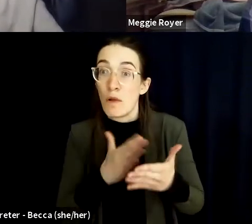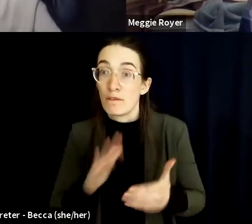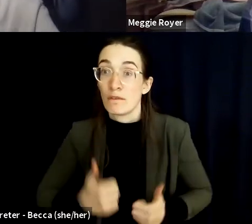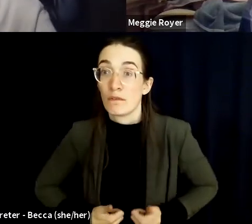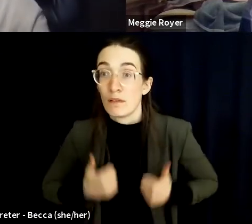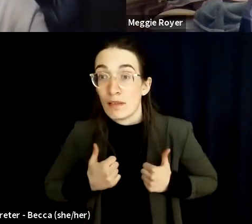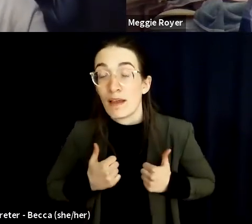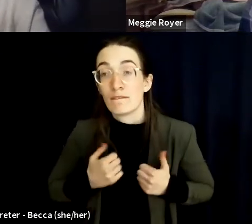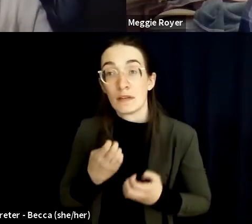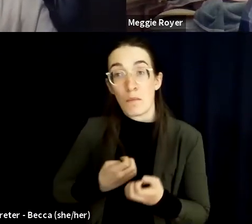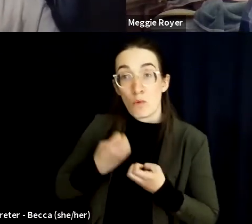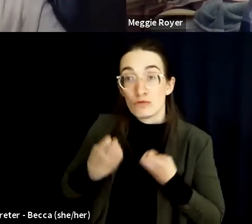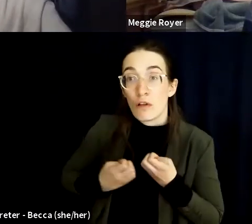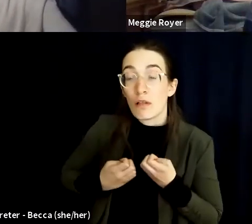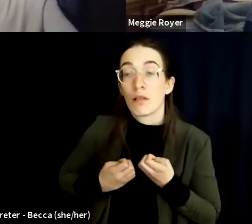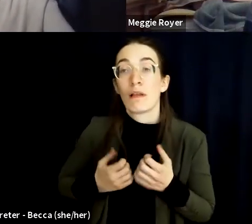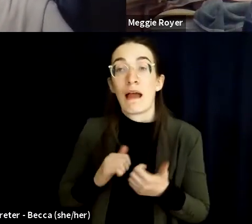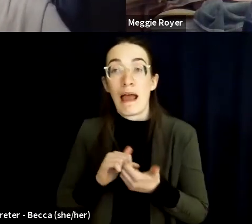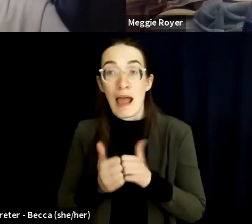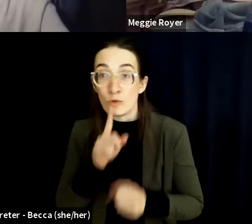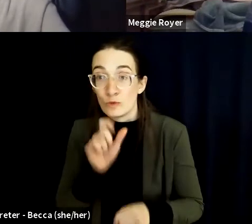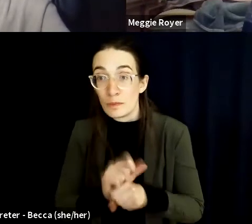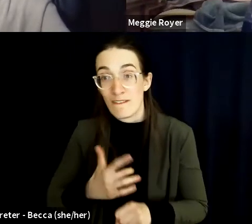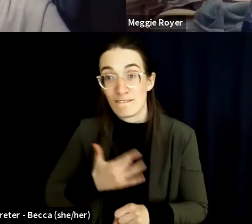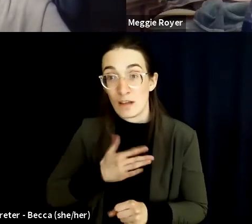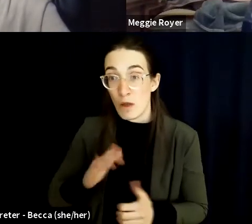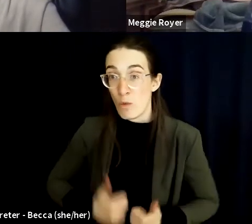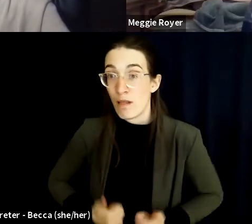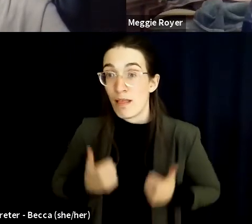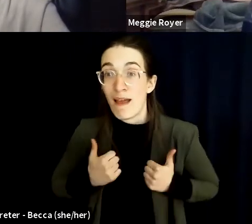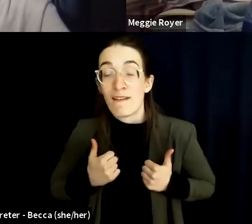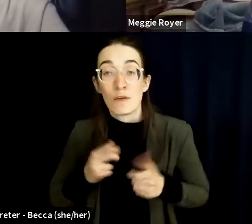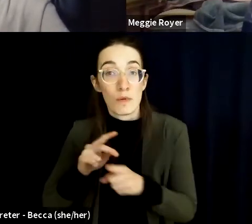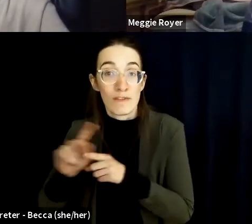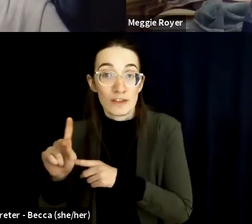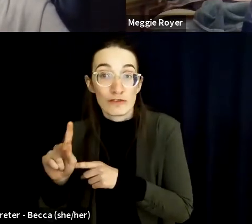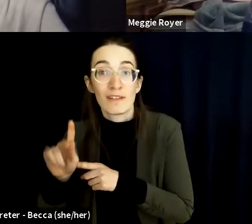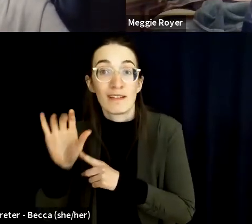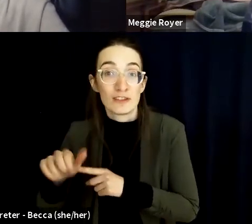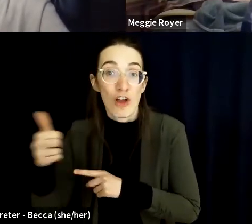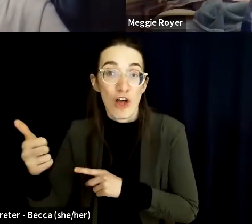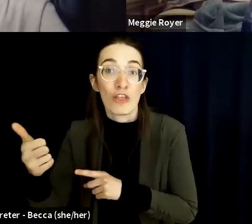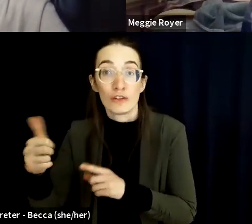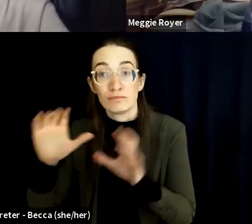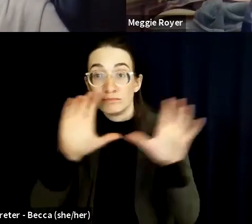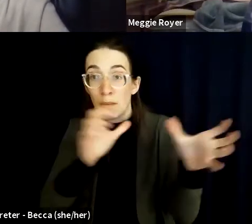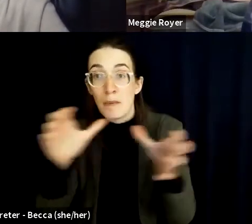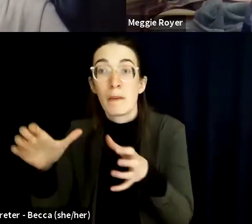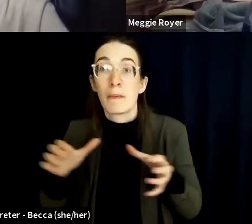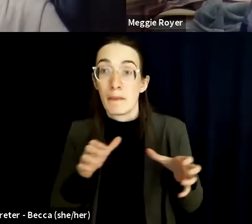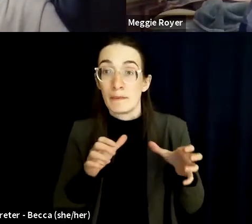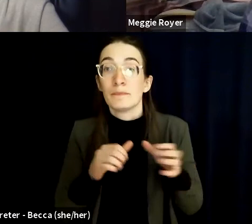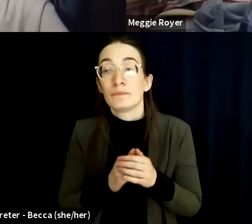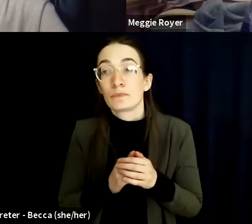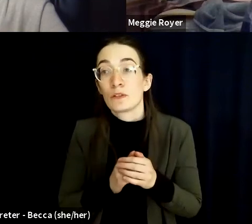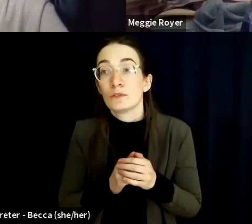Emotional, um, how you actually feel in your life. Professional, that's another dimension. So sometimes instead